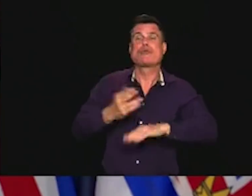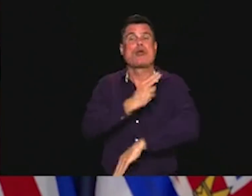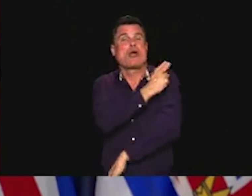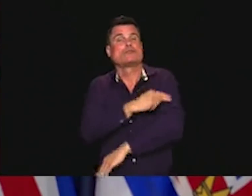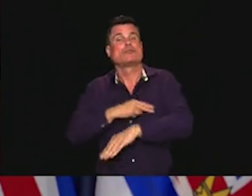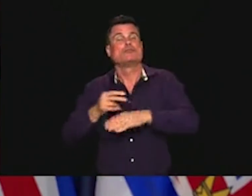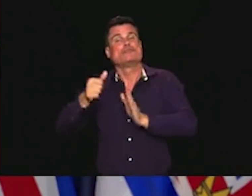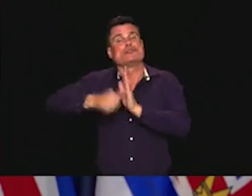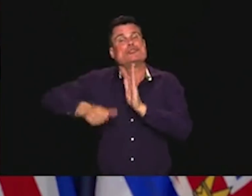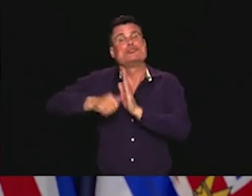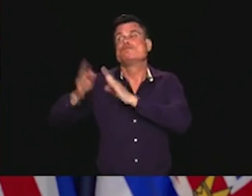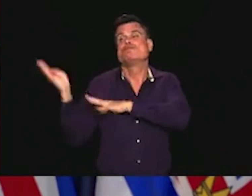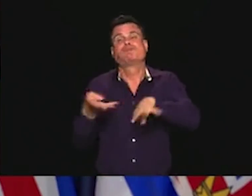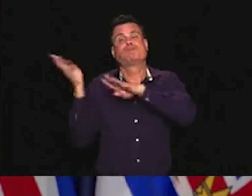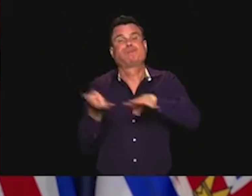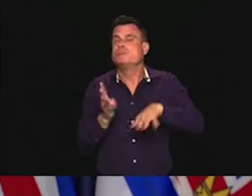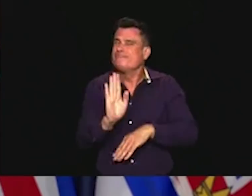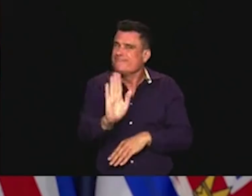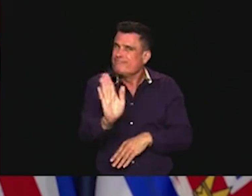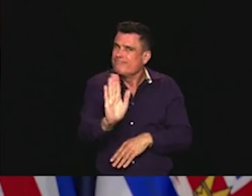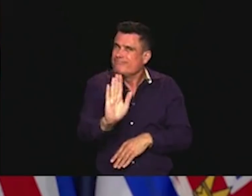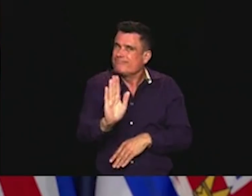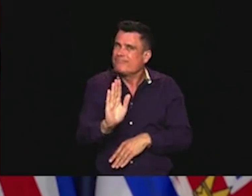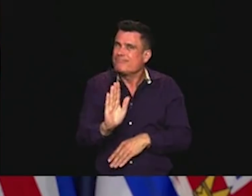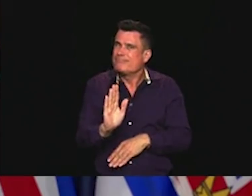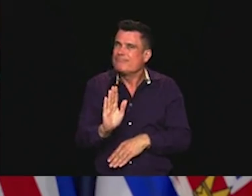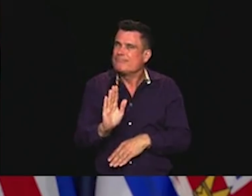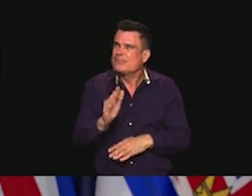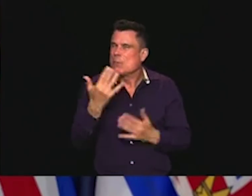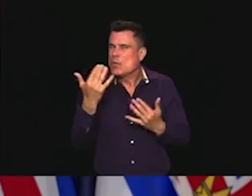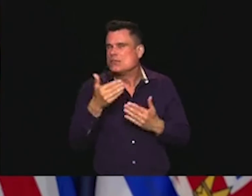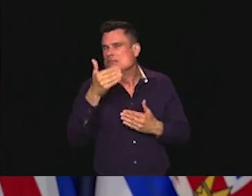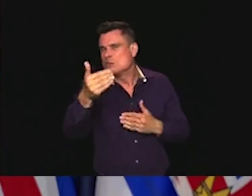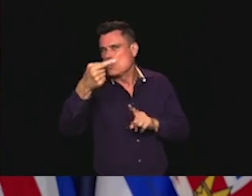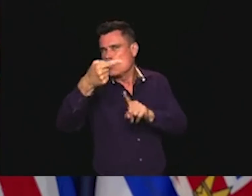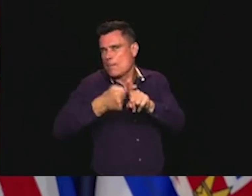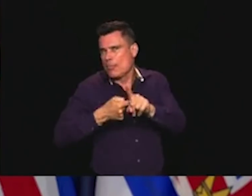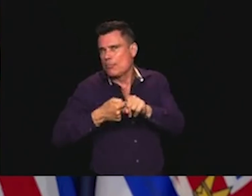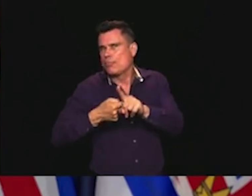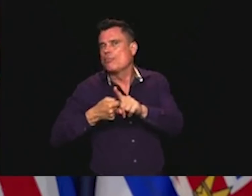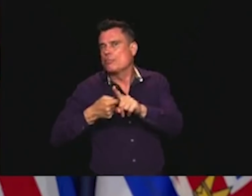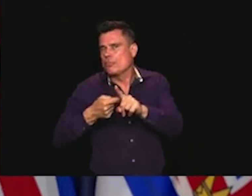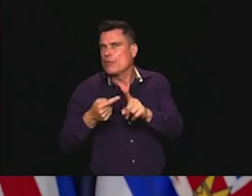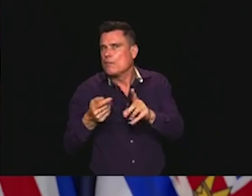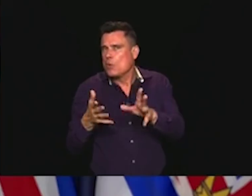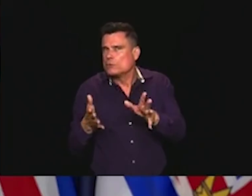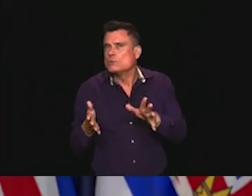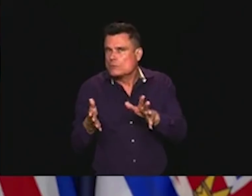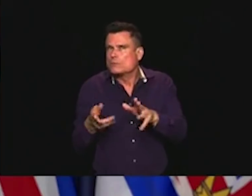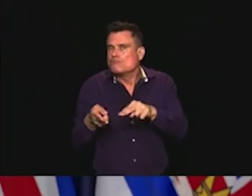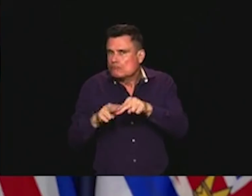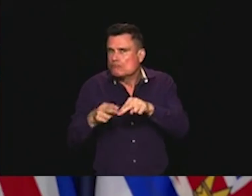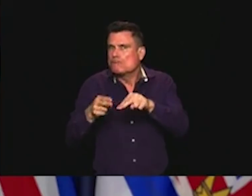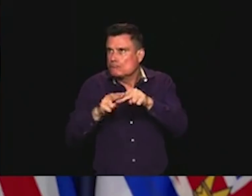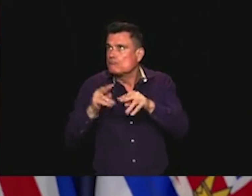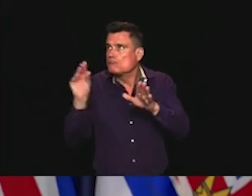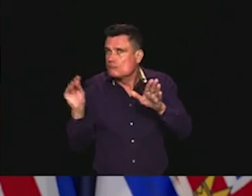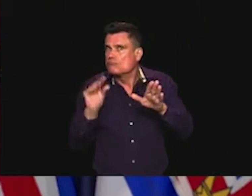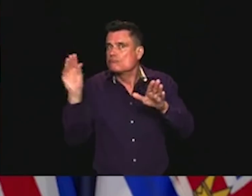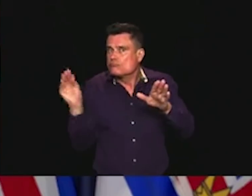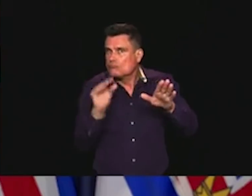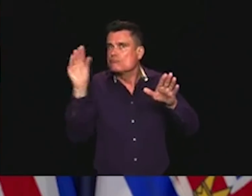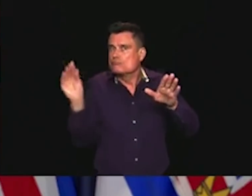know that our hospitals have made changes to their staffing and in some cases physical spaces to respond to COVID. And of course, many sites